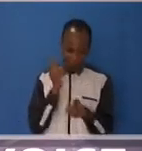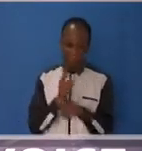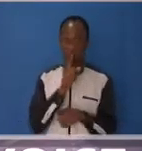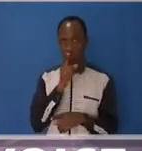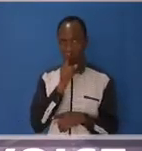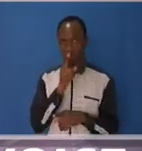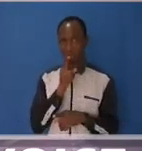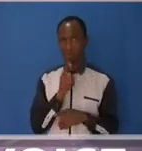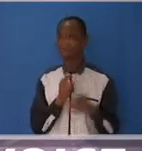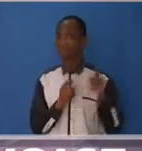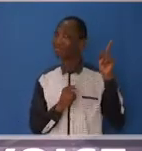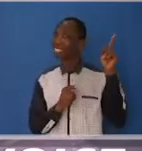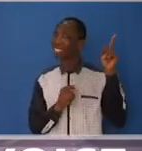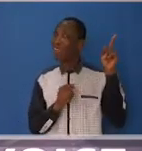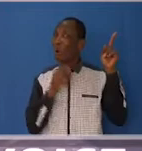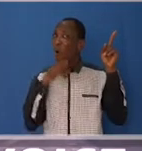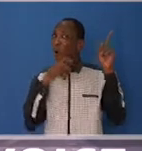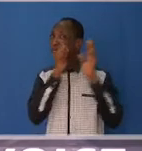ye